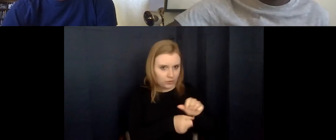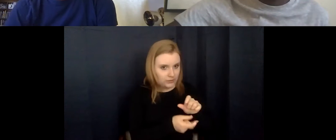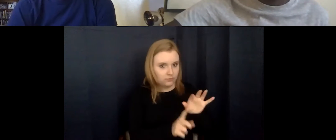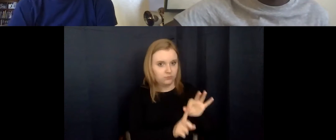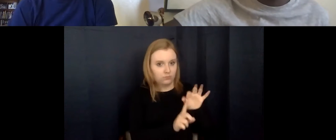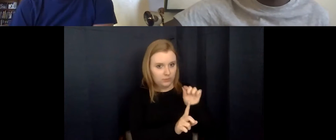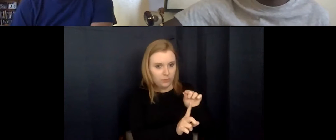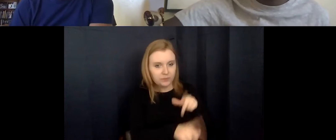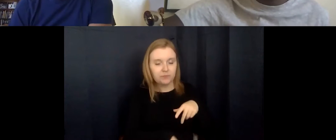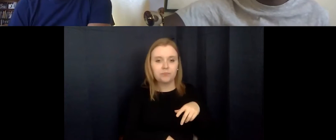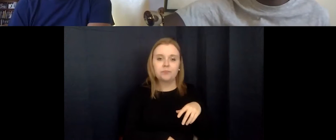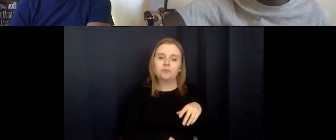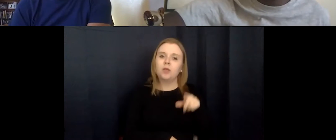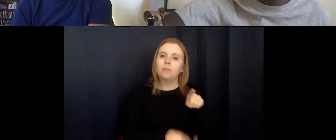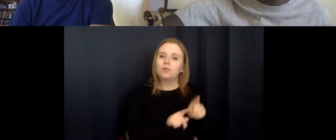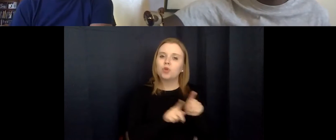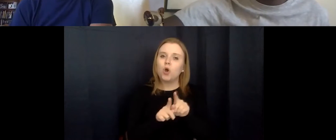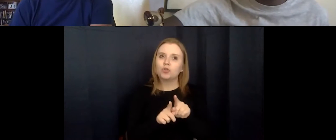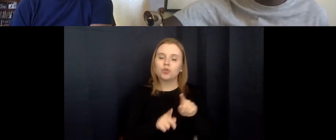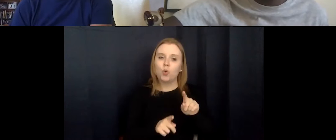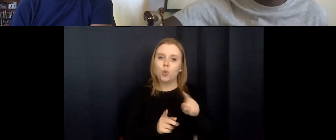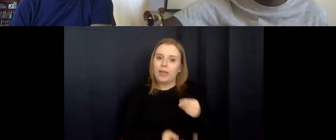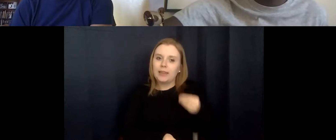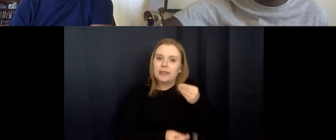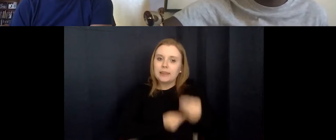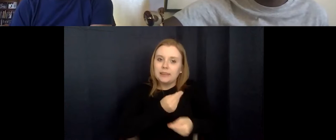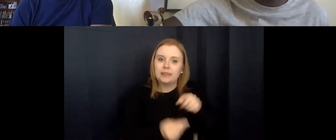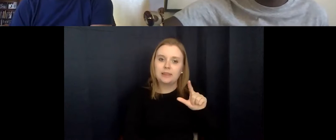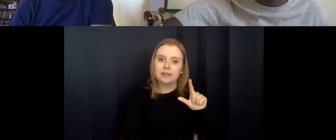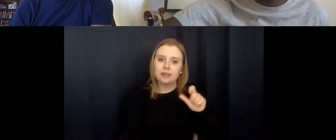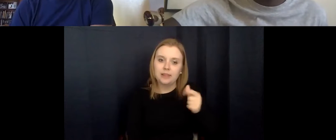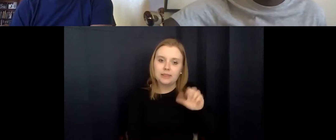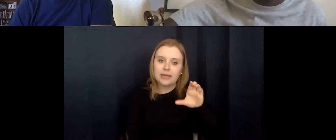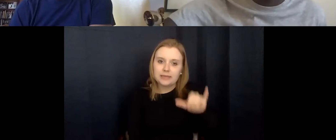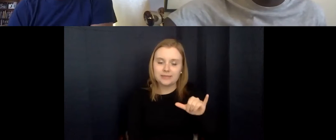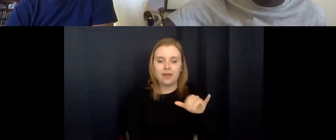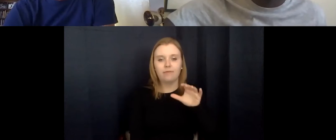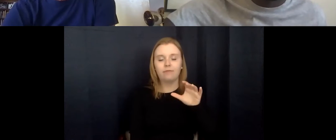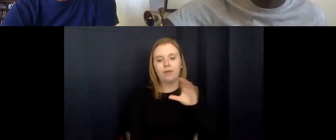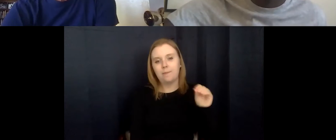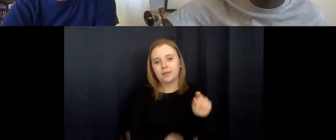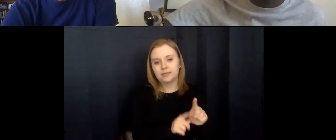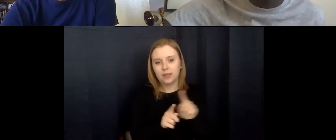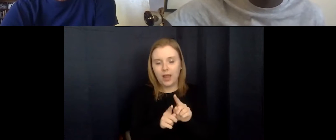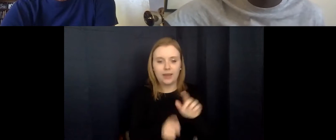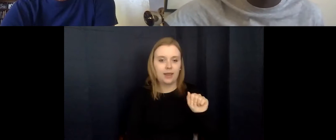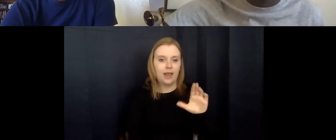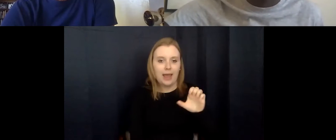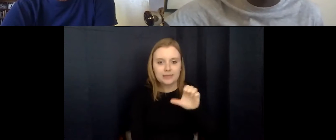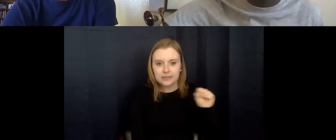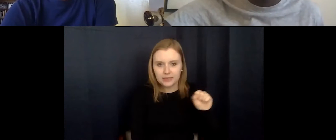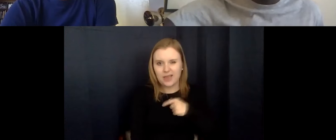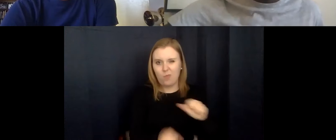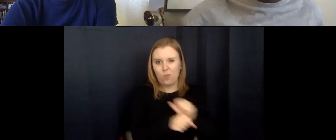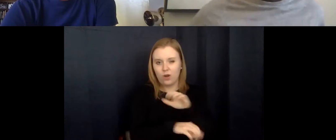but there's also a legacy of companies like Access. I'm working on a project with